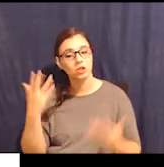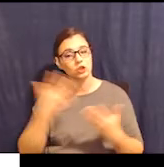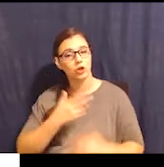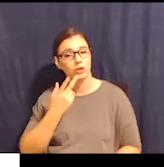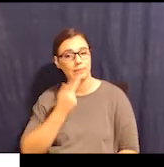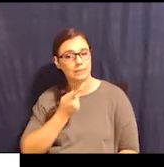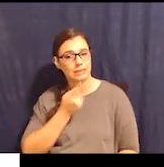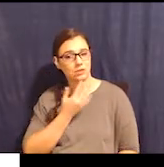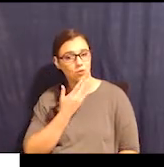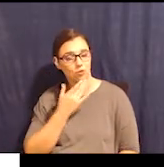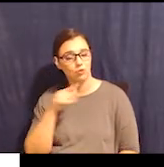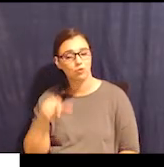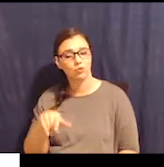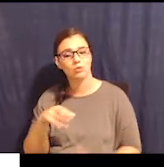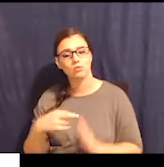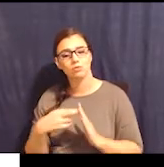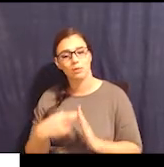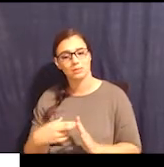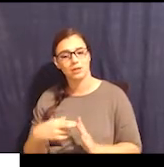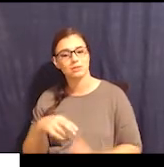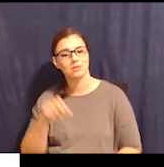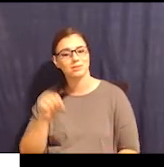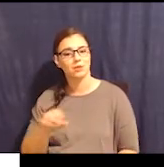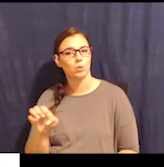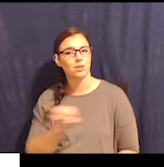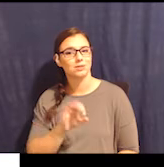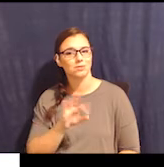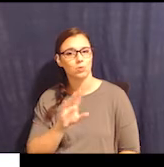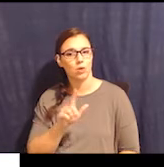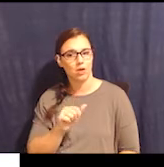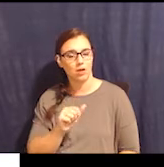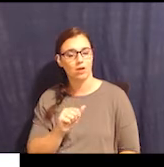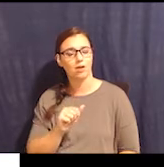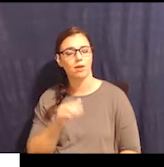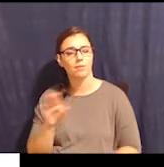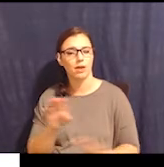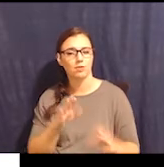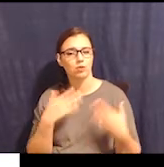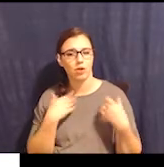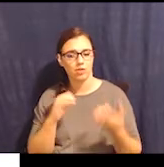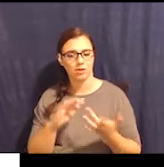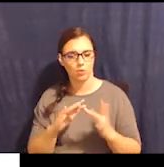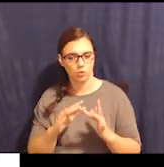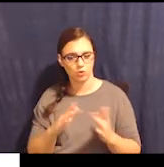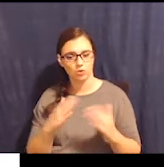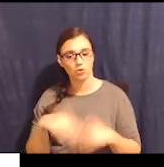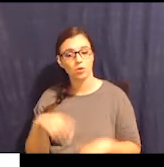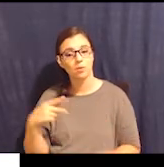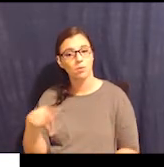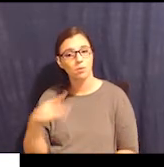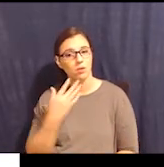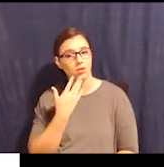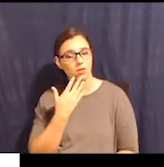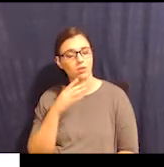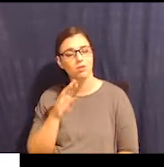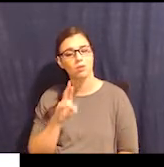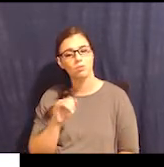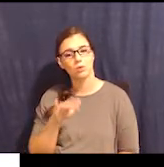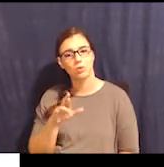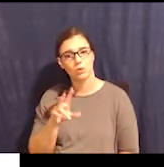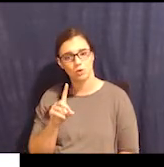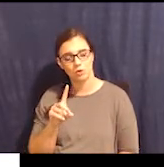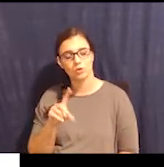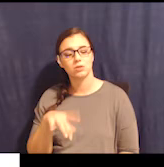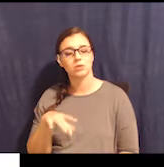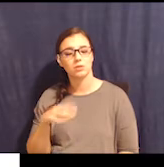Florida Behavioral Health Network. The purple represents Broward Behavioral Health Coalition, and the lighter pink